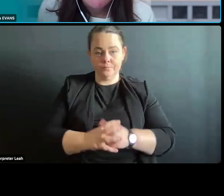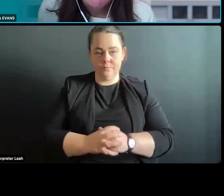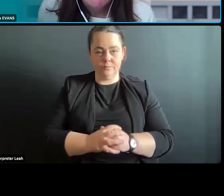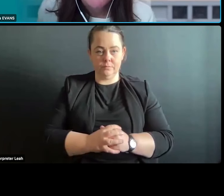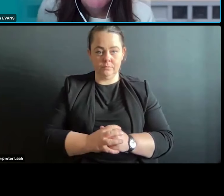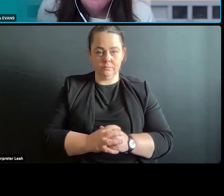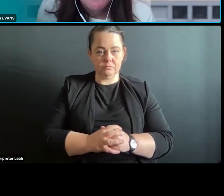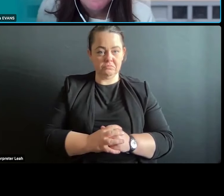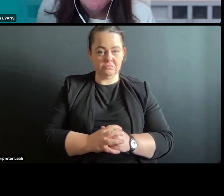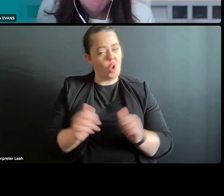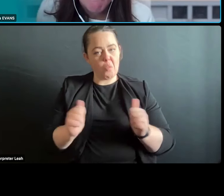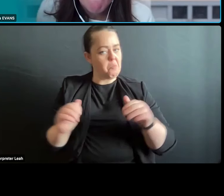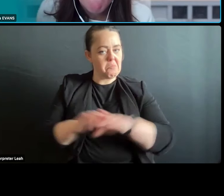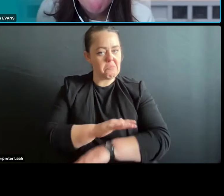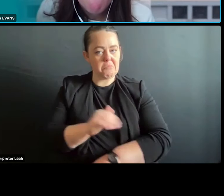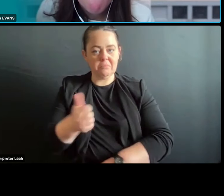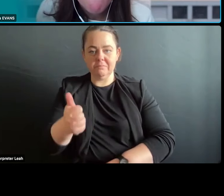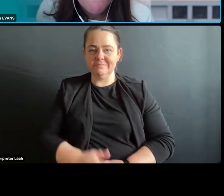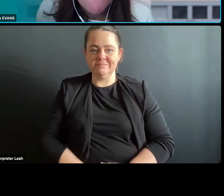And again.